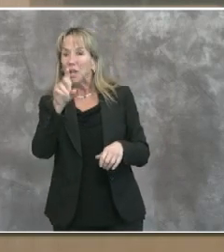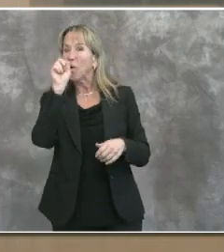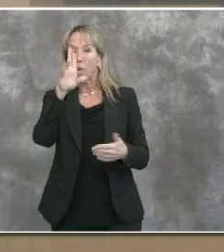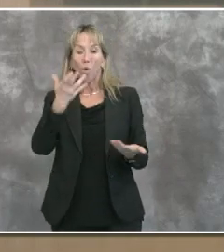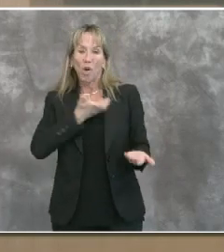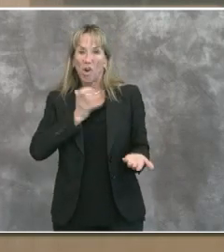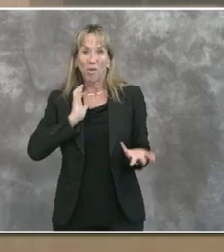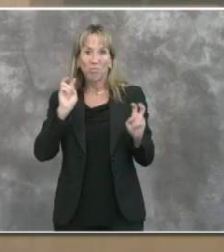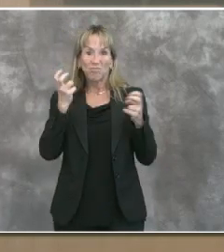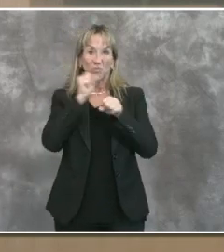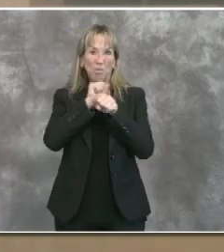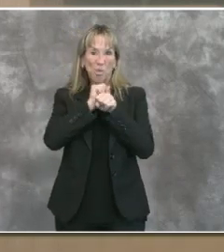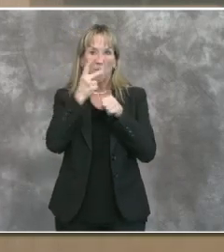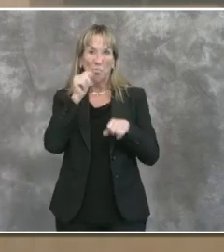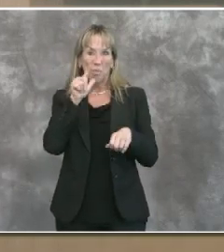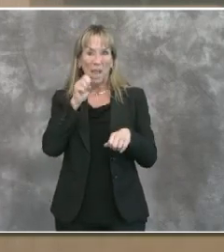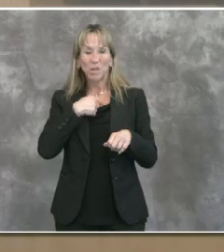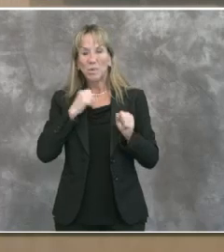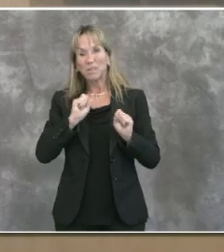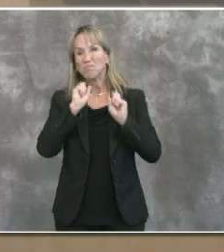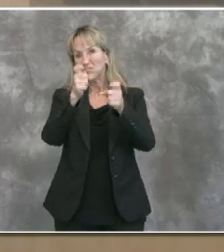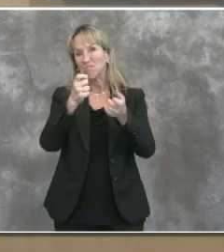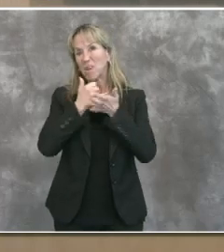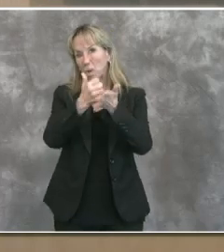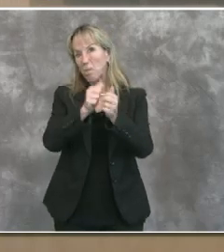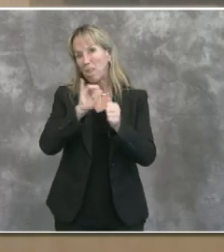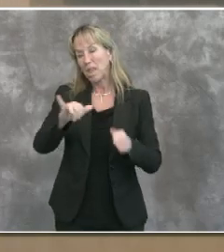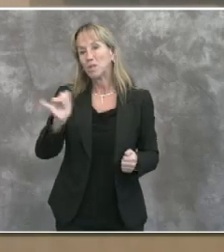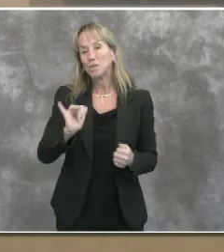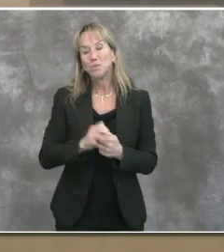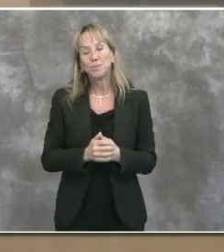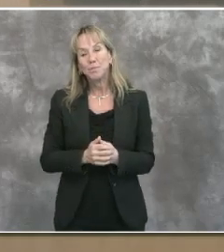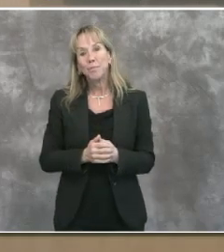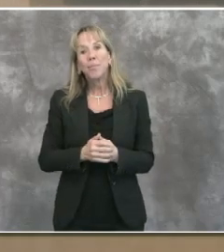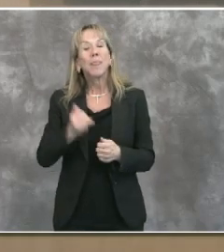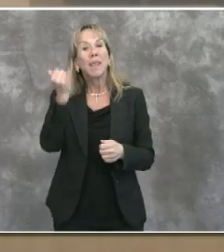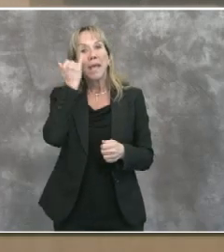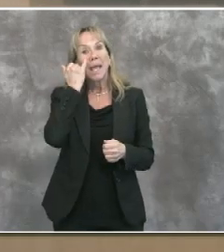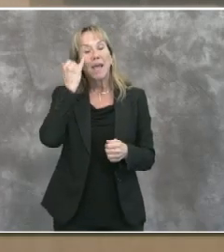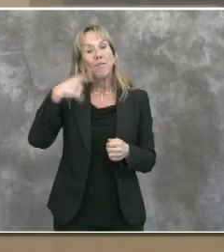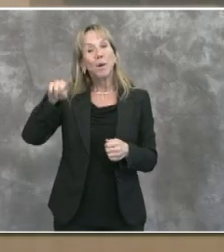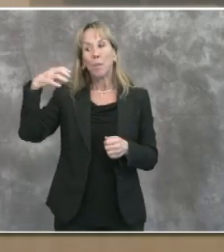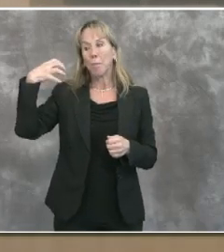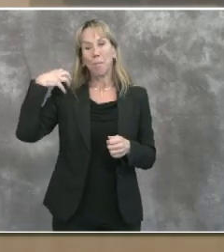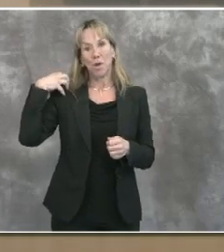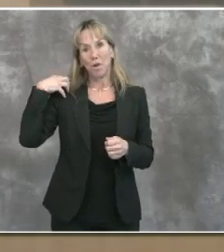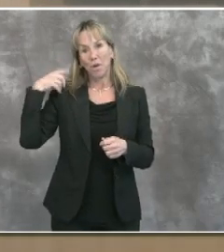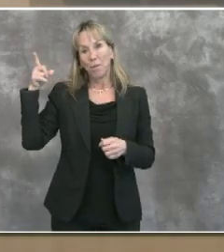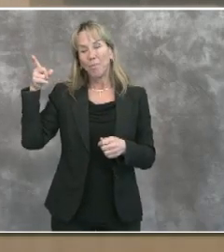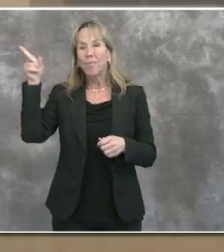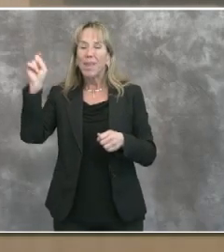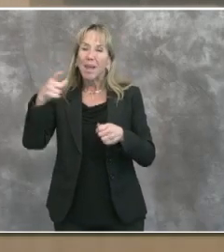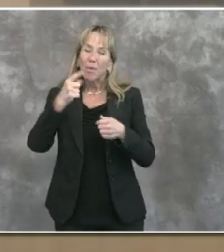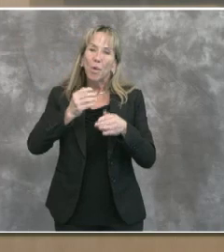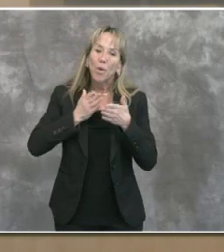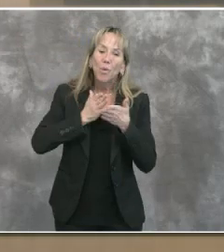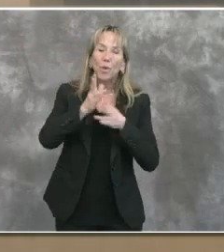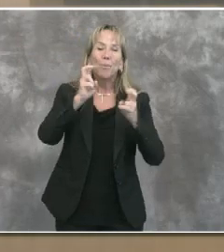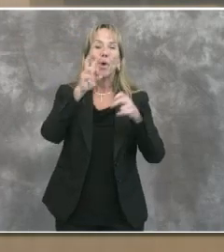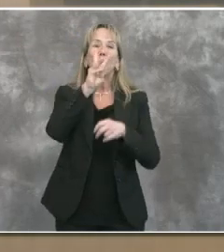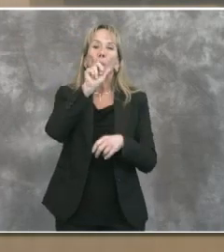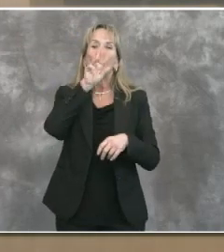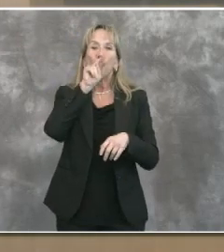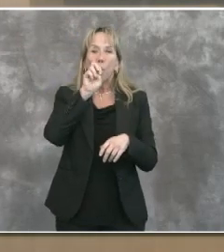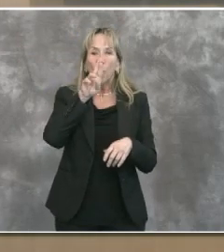the worker page will provide that resource as well. For employers, many have to go through what's called a WARN, a Worker